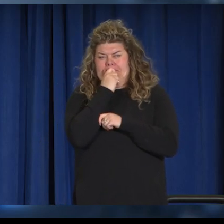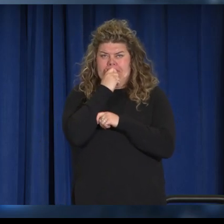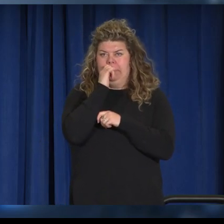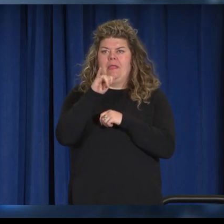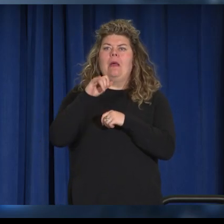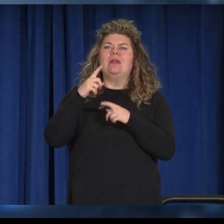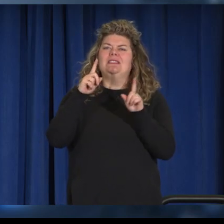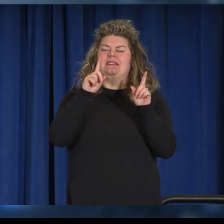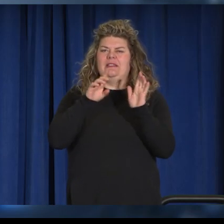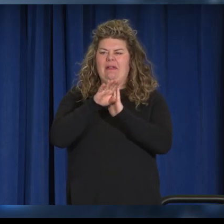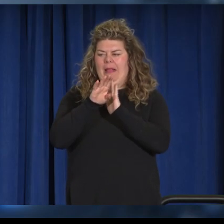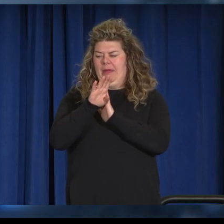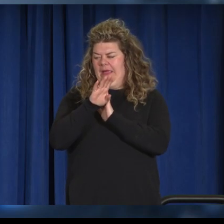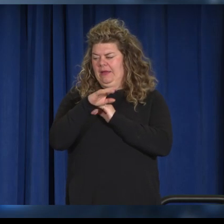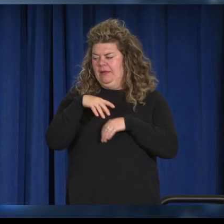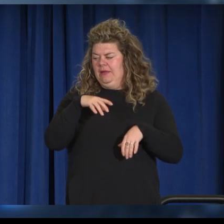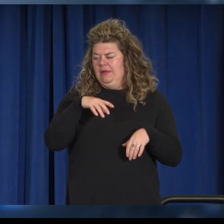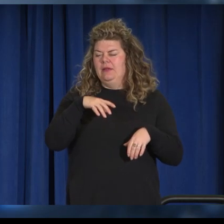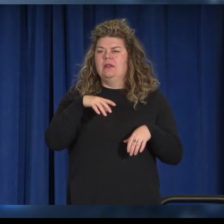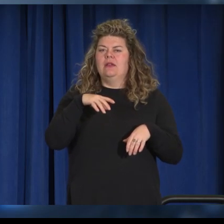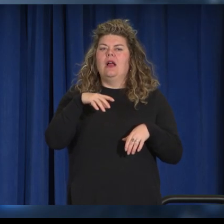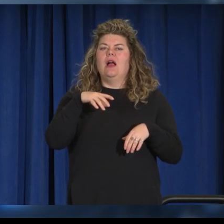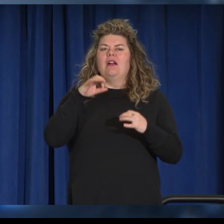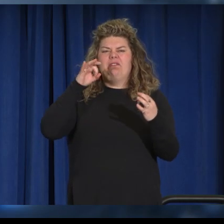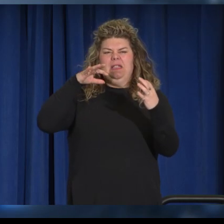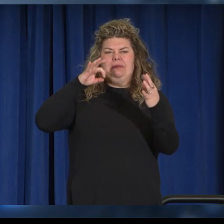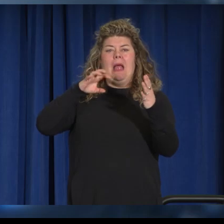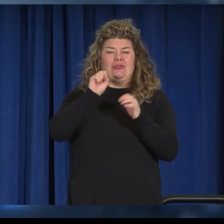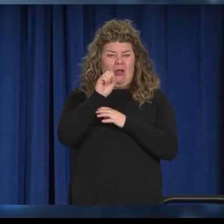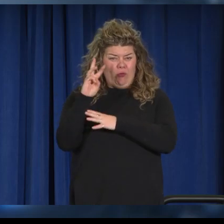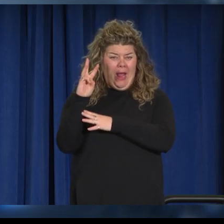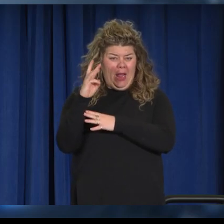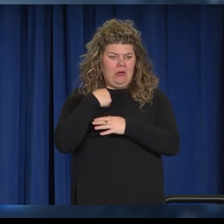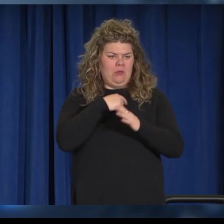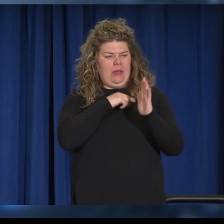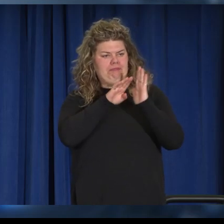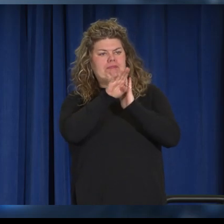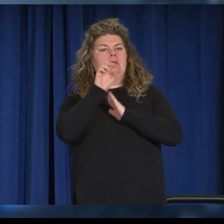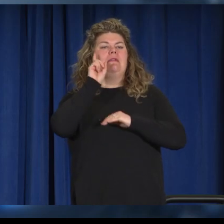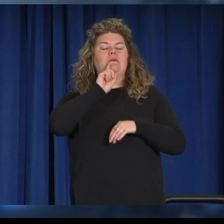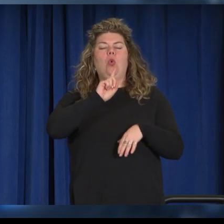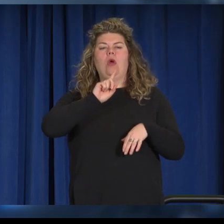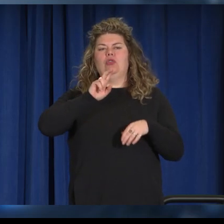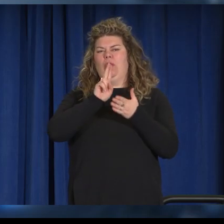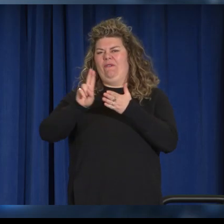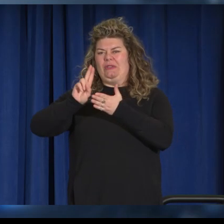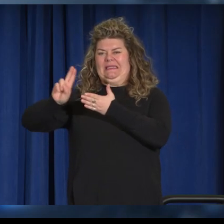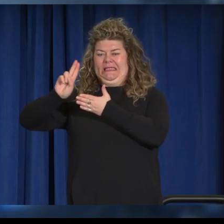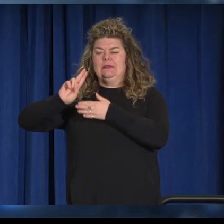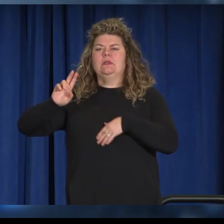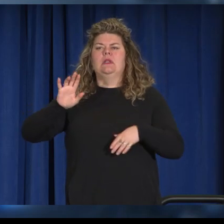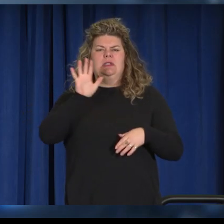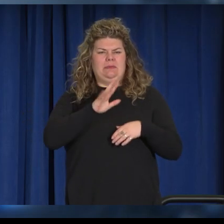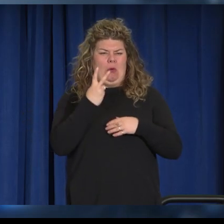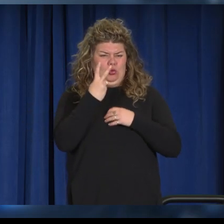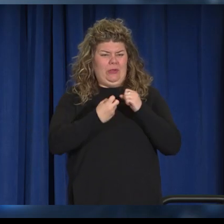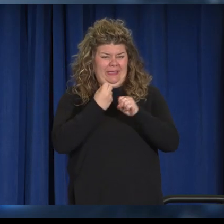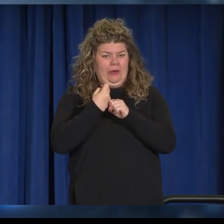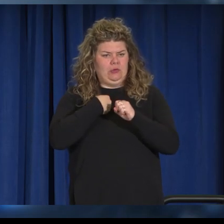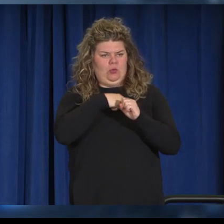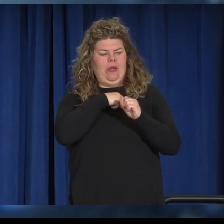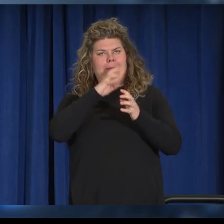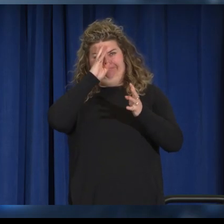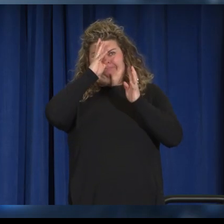developing peer feedback software for universities, and we spent about 2 years developing